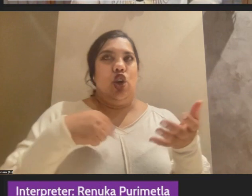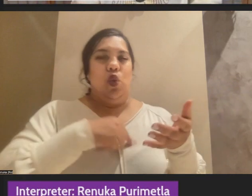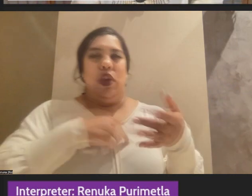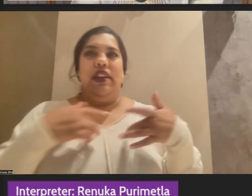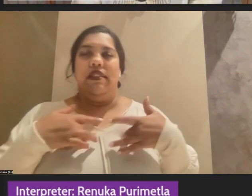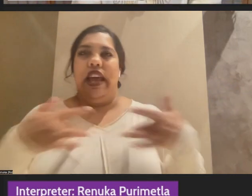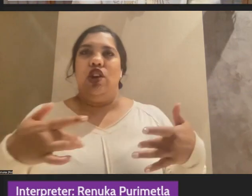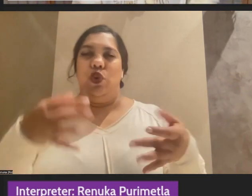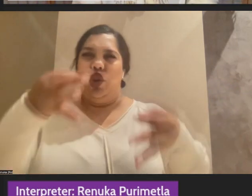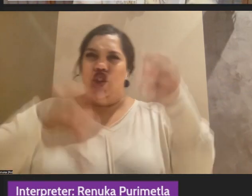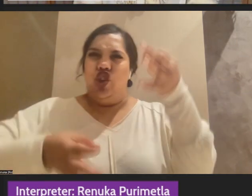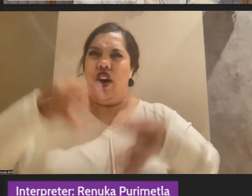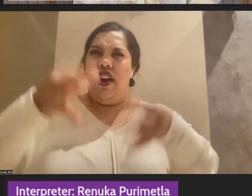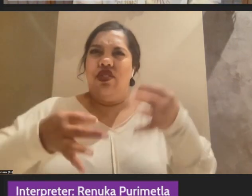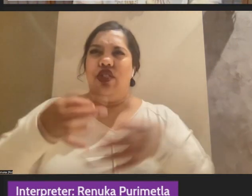quantifying what good means?